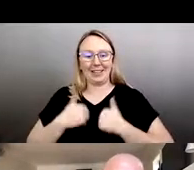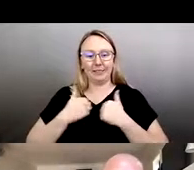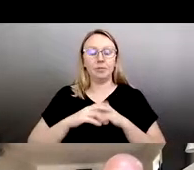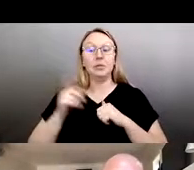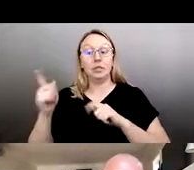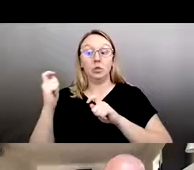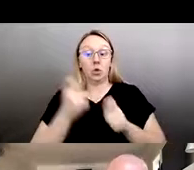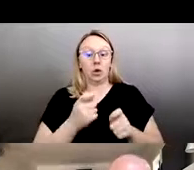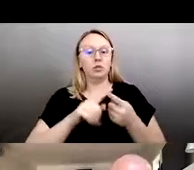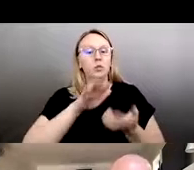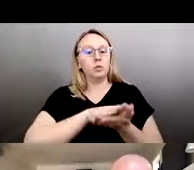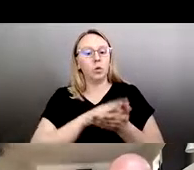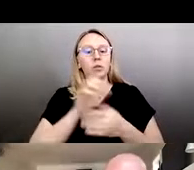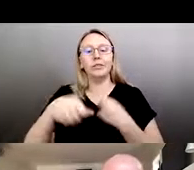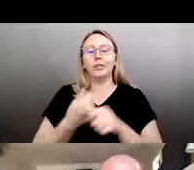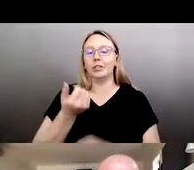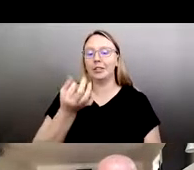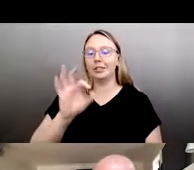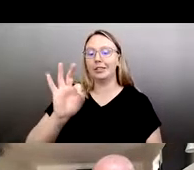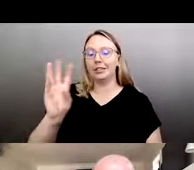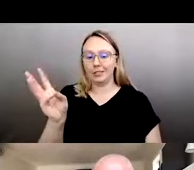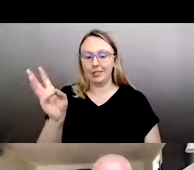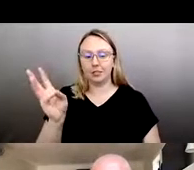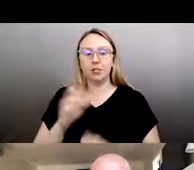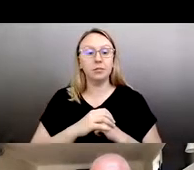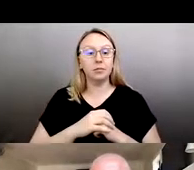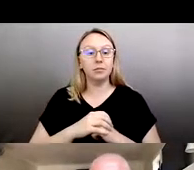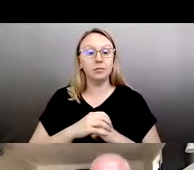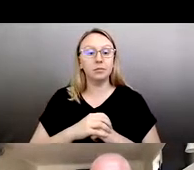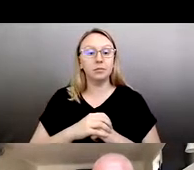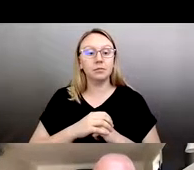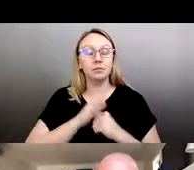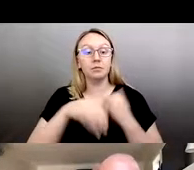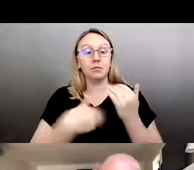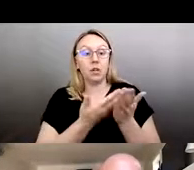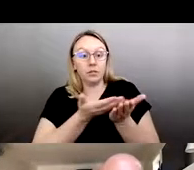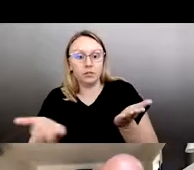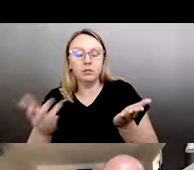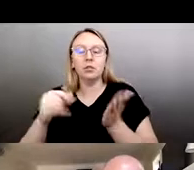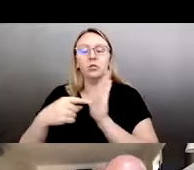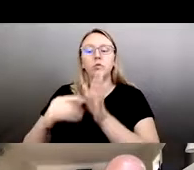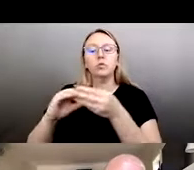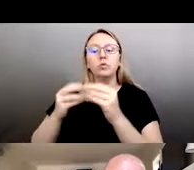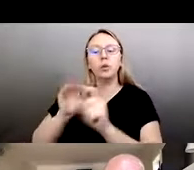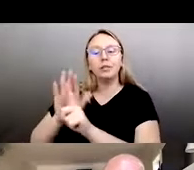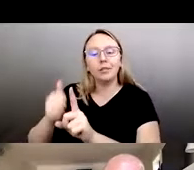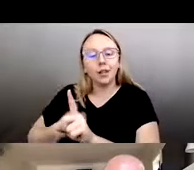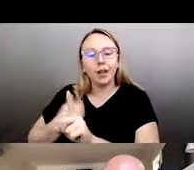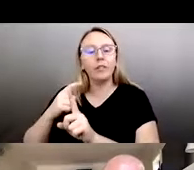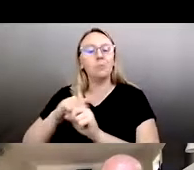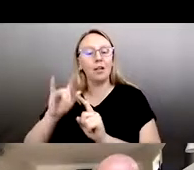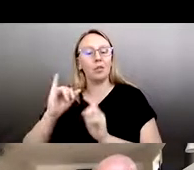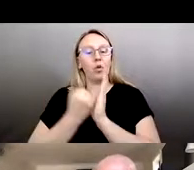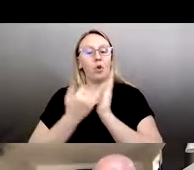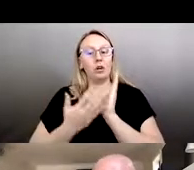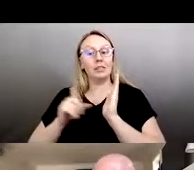school in 1996. With all of these objects, not only do we tell the story of Roger's life, but also the lives of the artists whose work